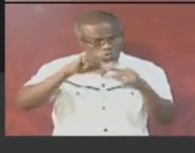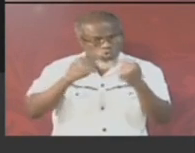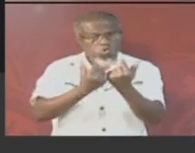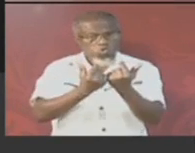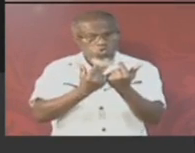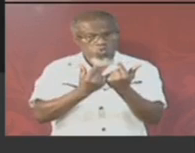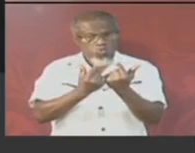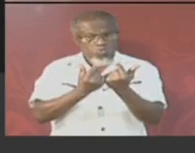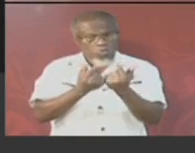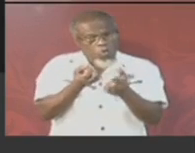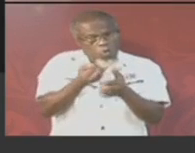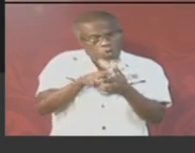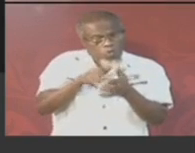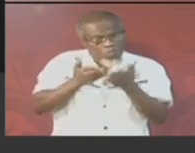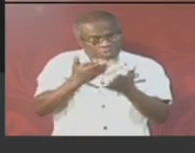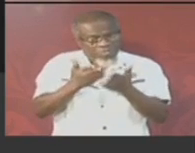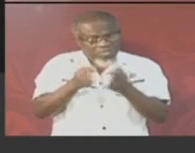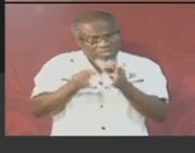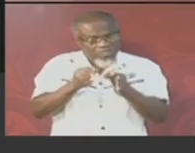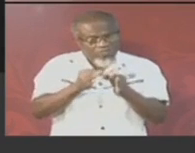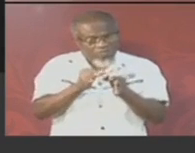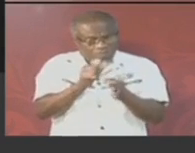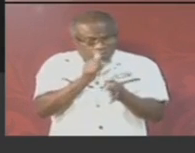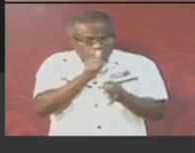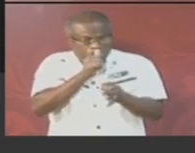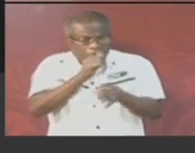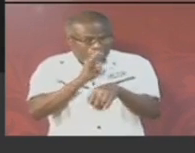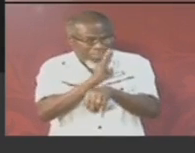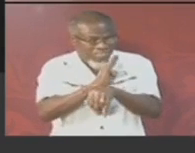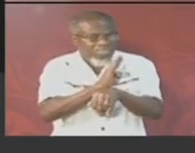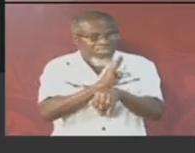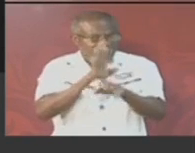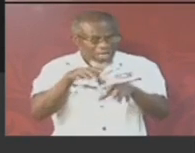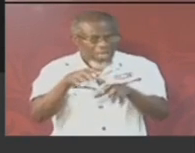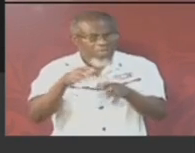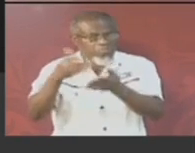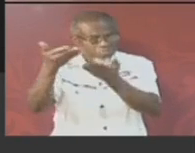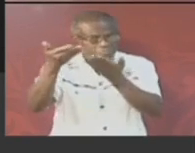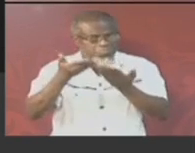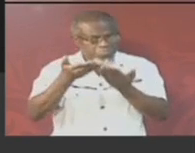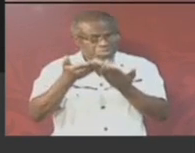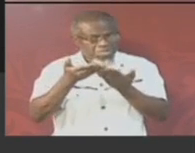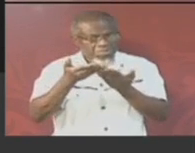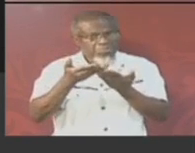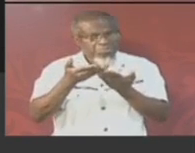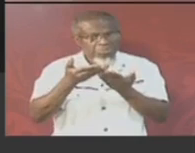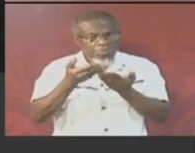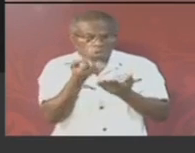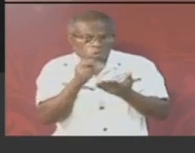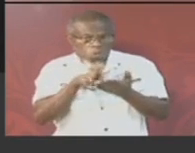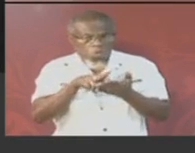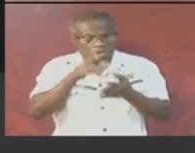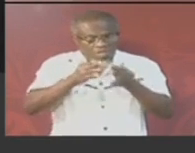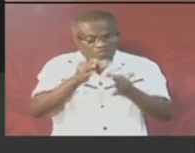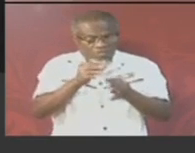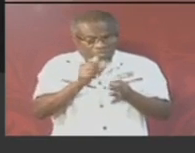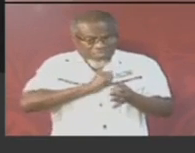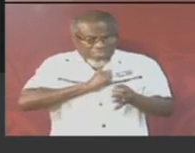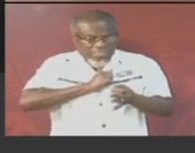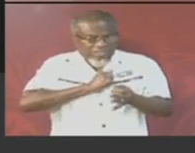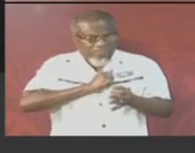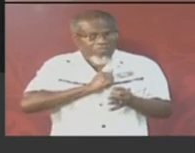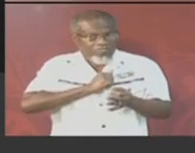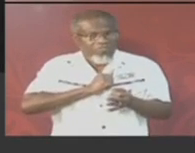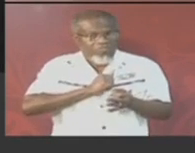private sector to do that? Or if the individual had the capacity to bring in those medicines themselves,